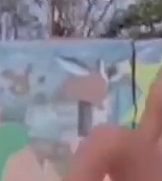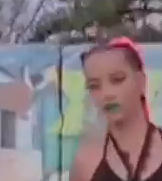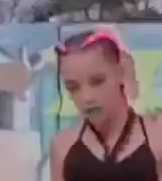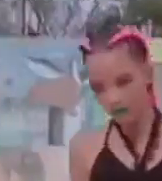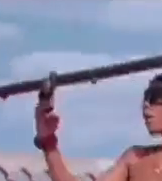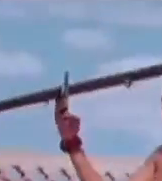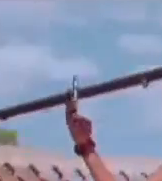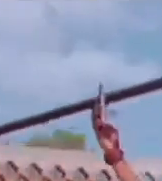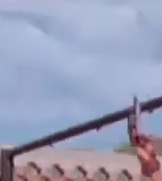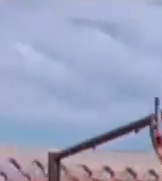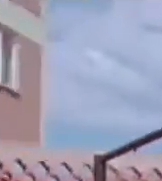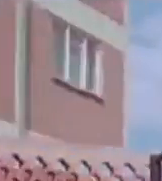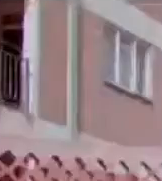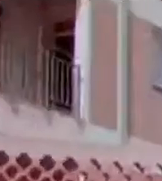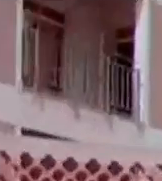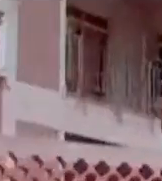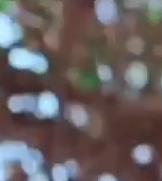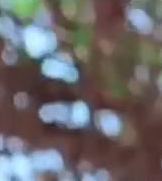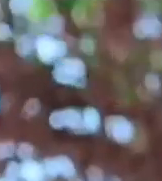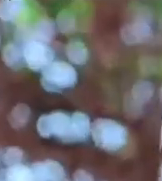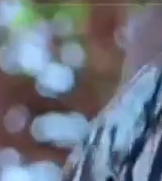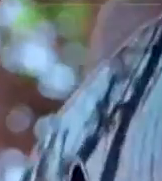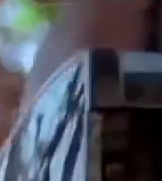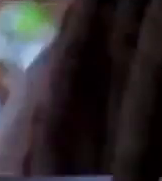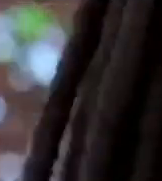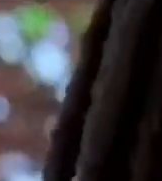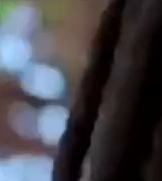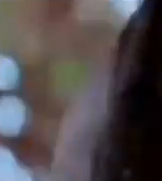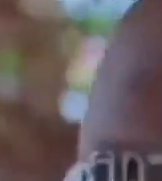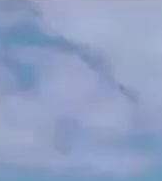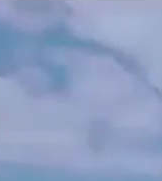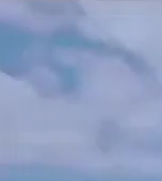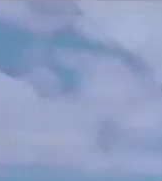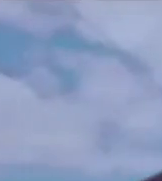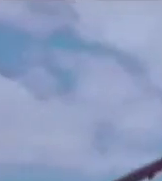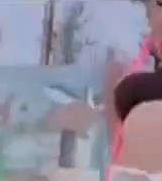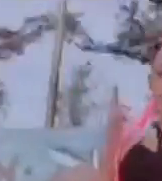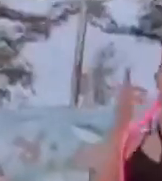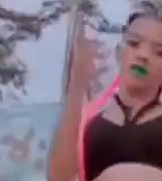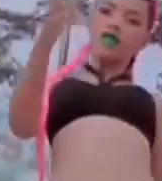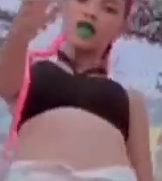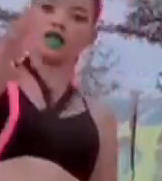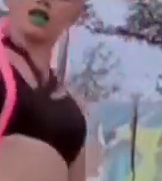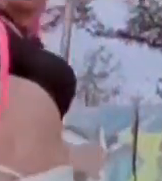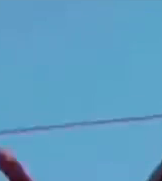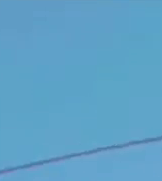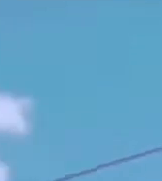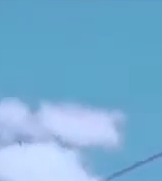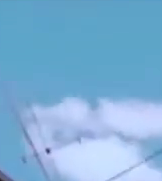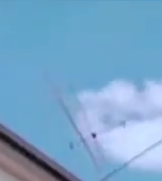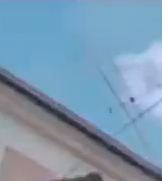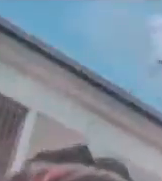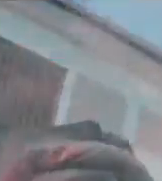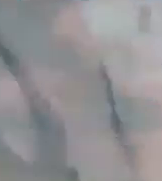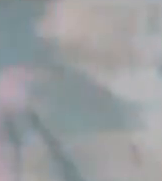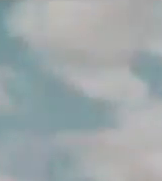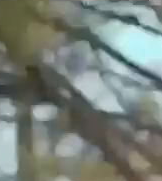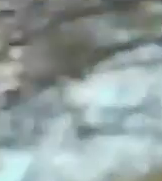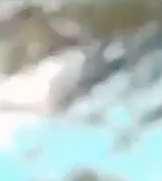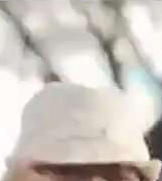baby? Insta baby, Insta baby, Insta baby. Why you